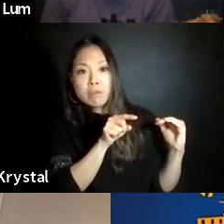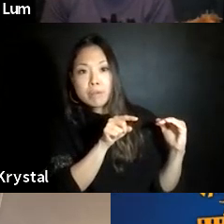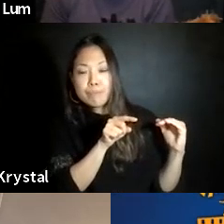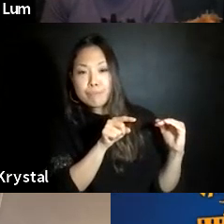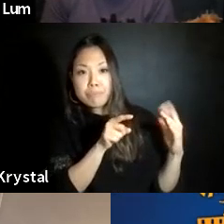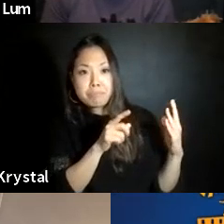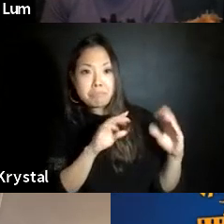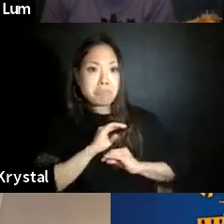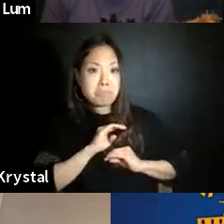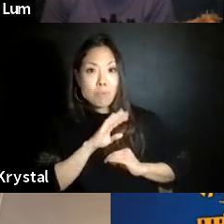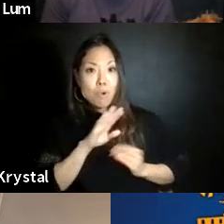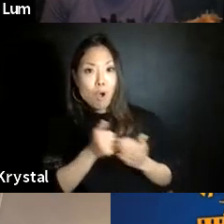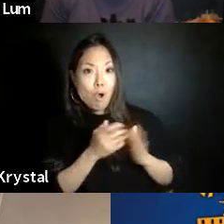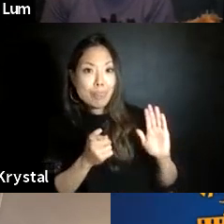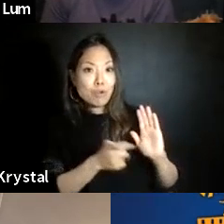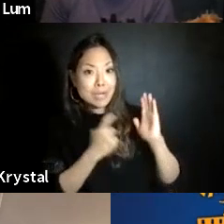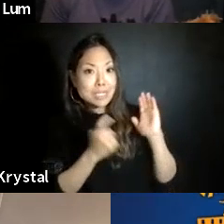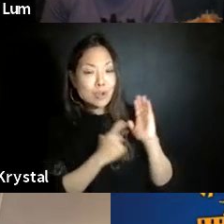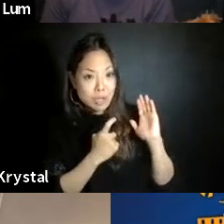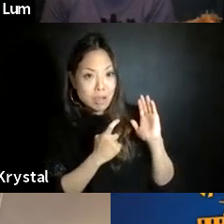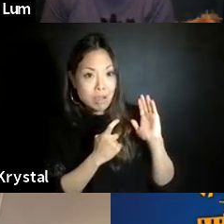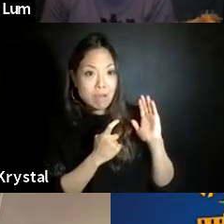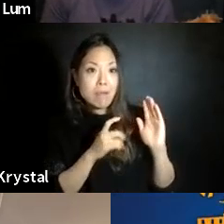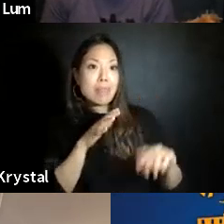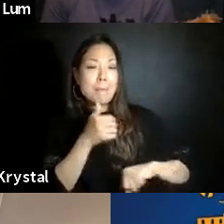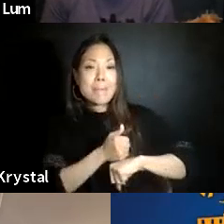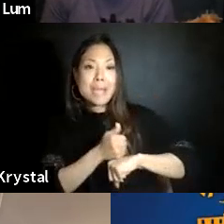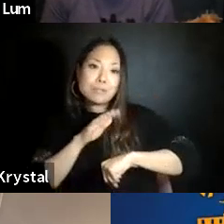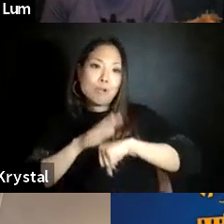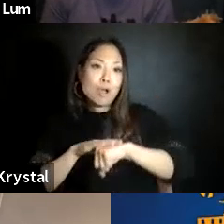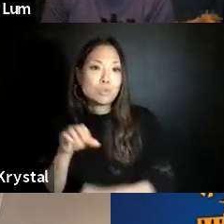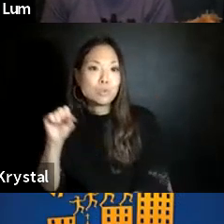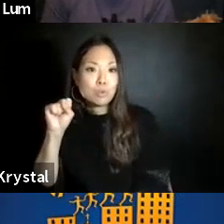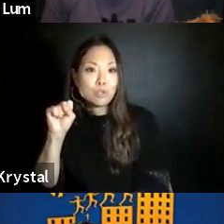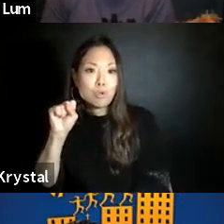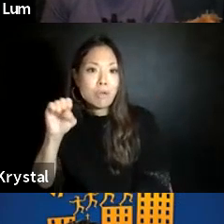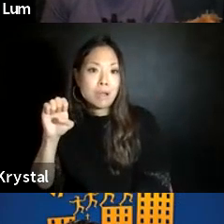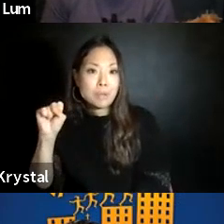criteria that are based on socioeconomic standing, correct?